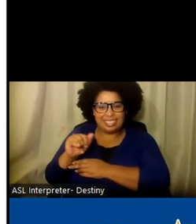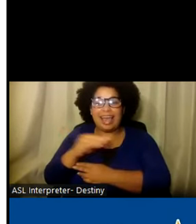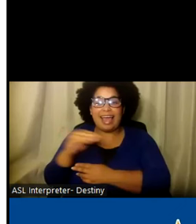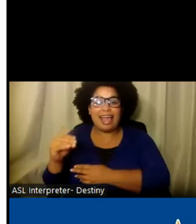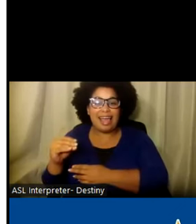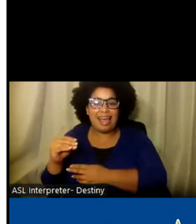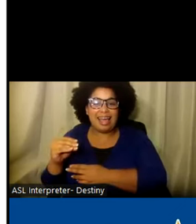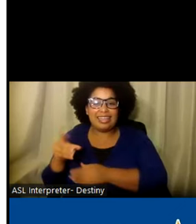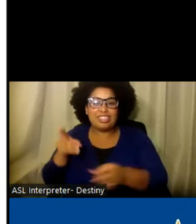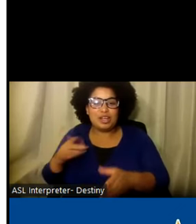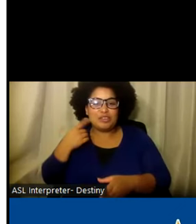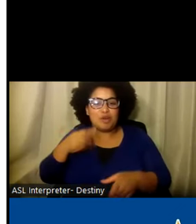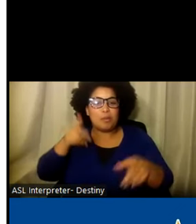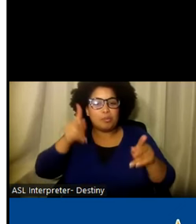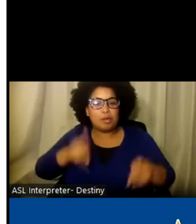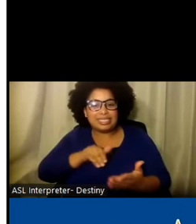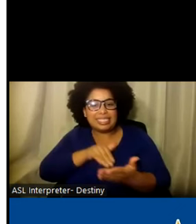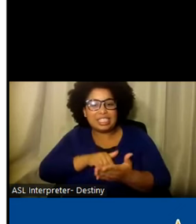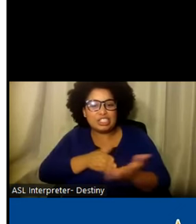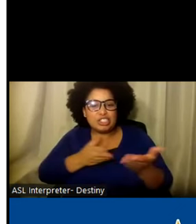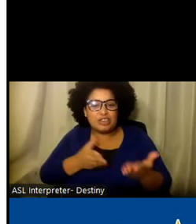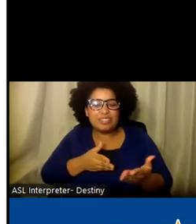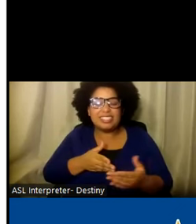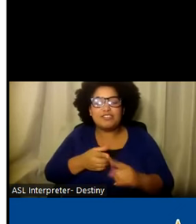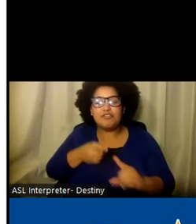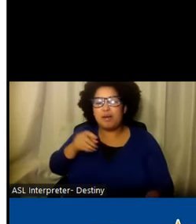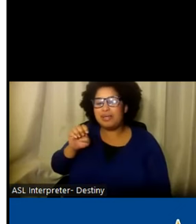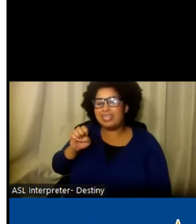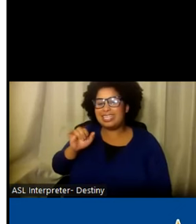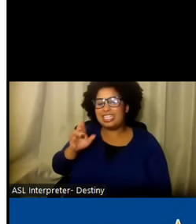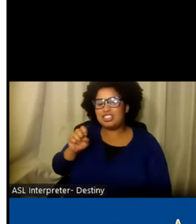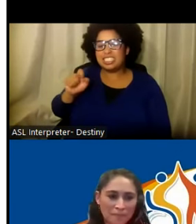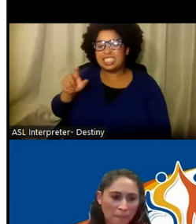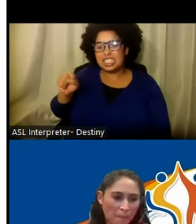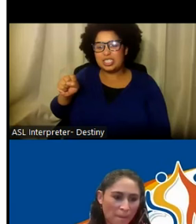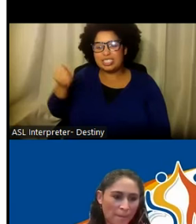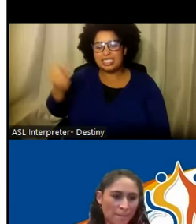Culture Practices at Eastern Seals of Southern California. Barry, Amber?